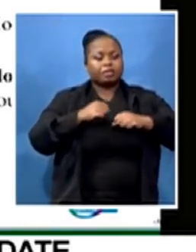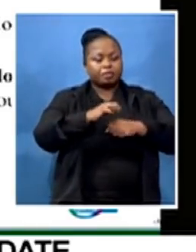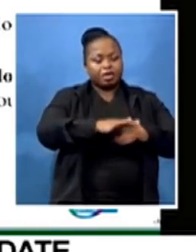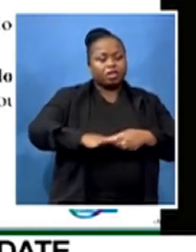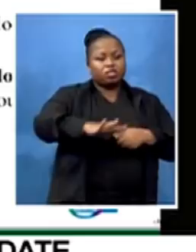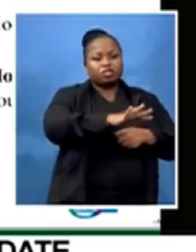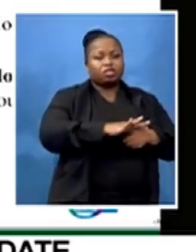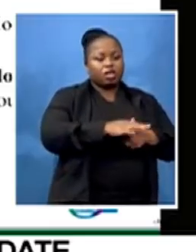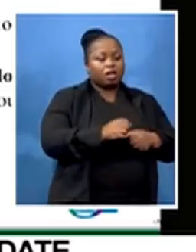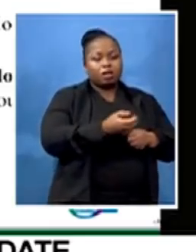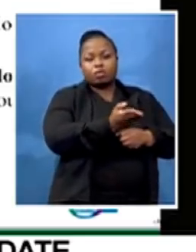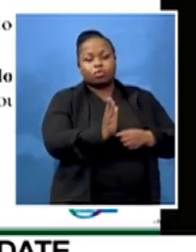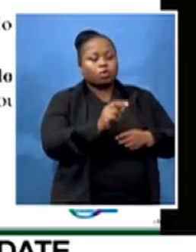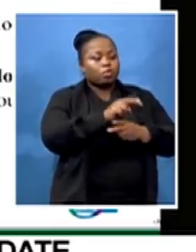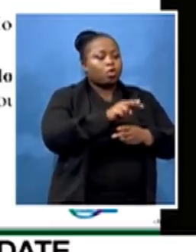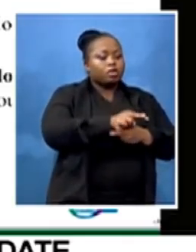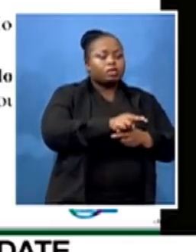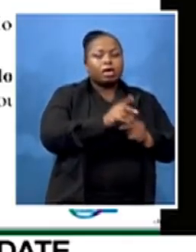hotspots